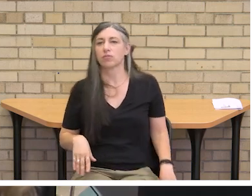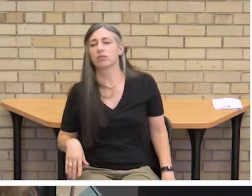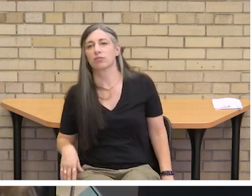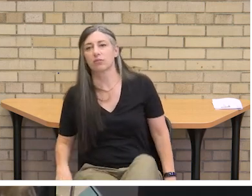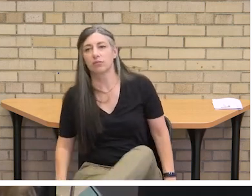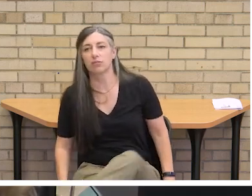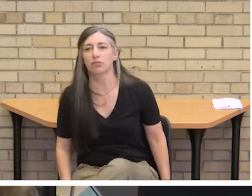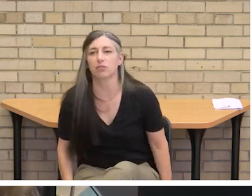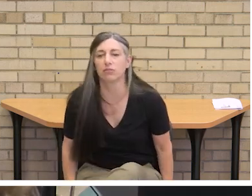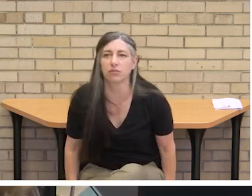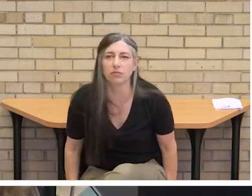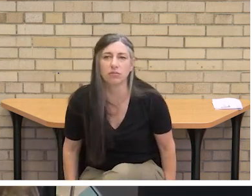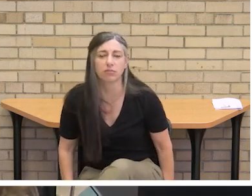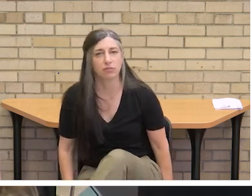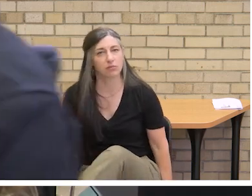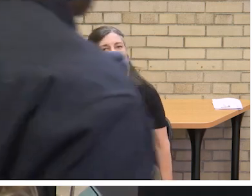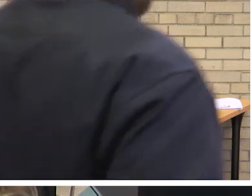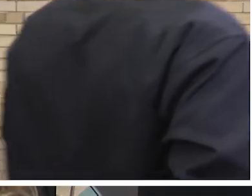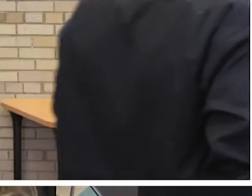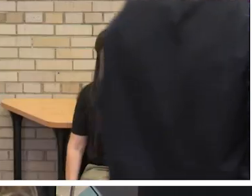So